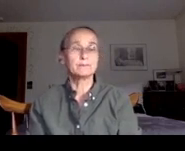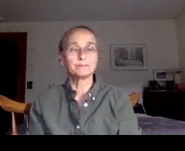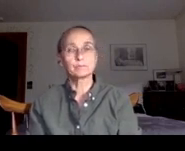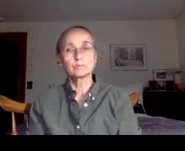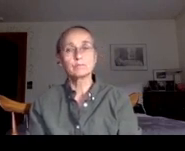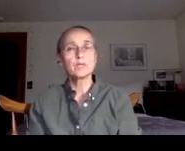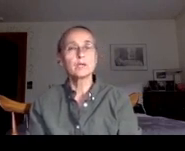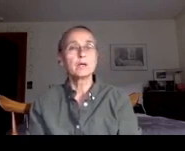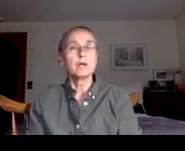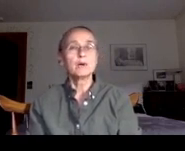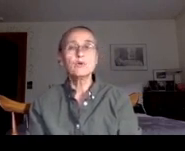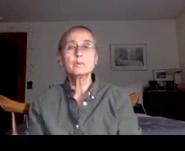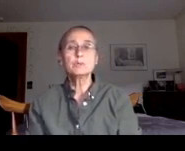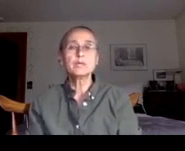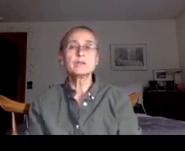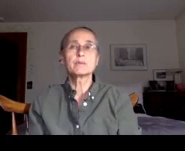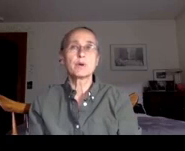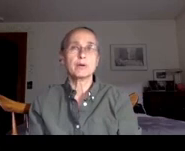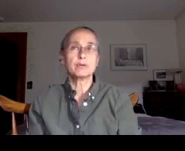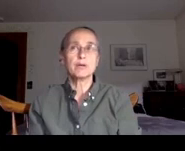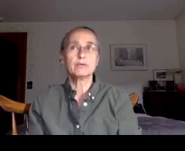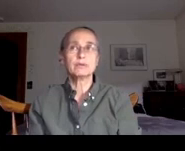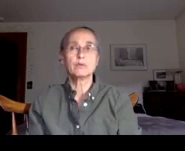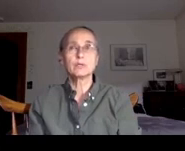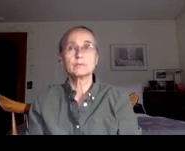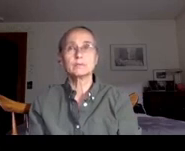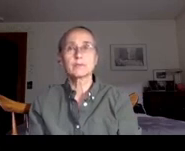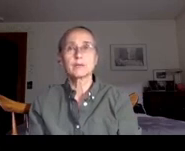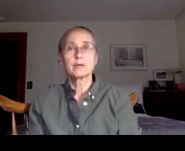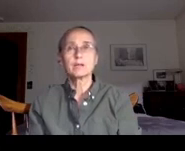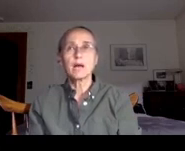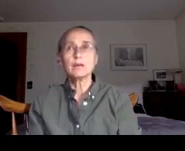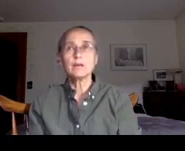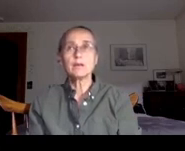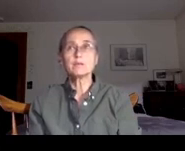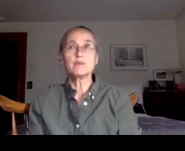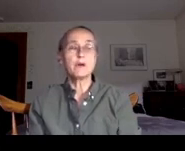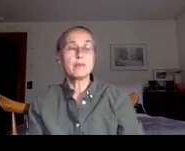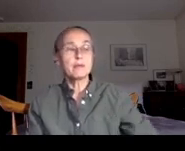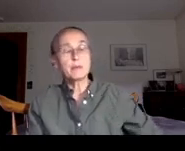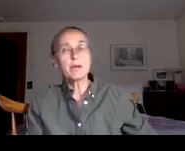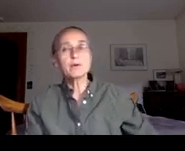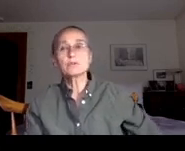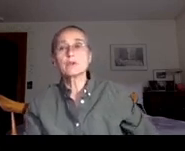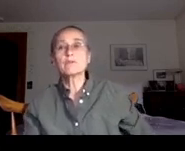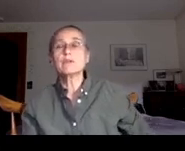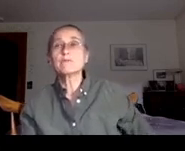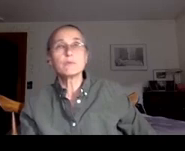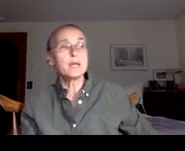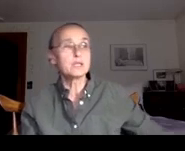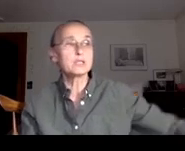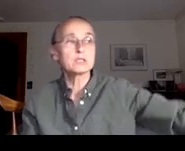late. Who completed the process? Well, a lot of times I find that parents are